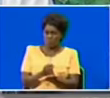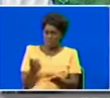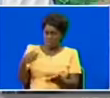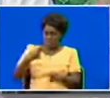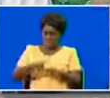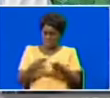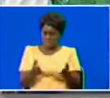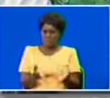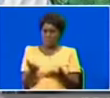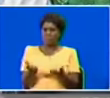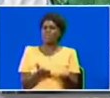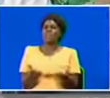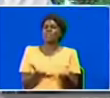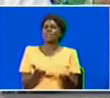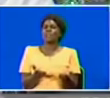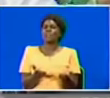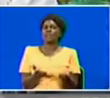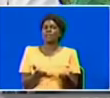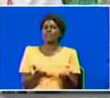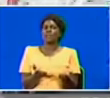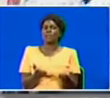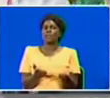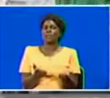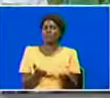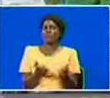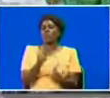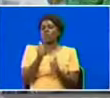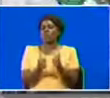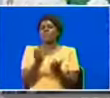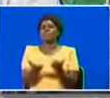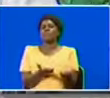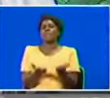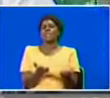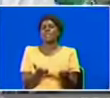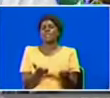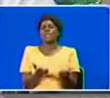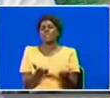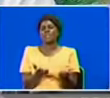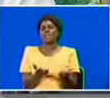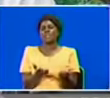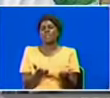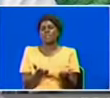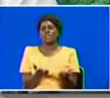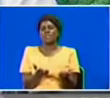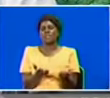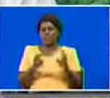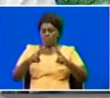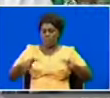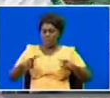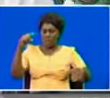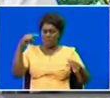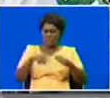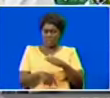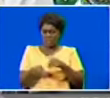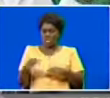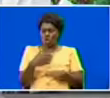in and says they do business, the follow-up question should be, what business do you do? Mm-hmm. What do you sell? So I think the media should actually dig deeper because you're dealing with a con